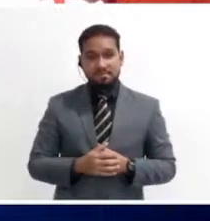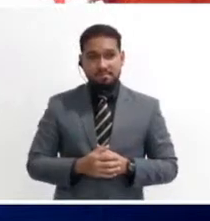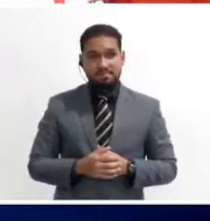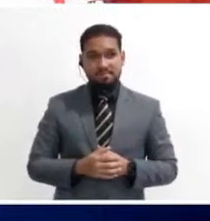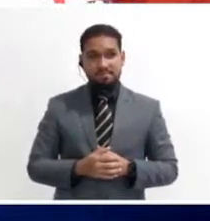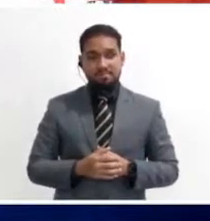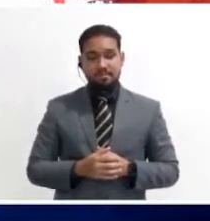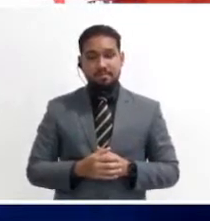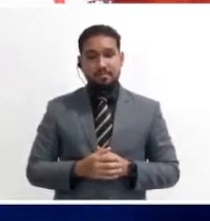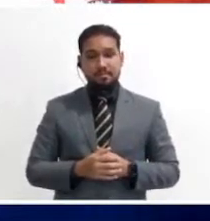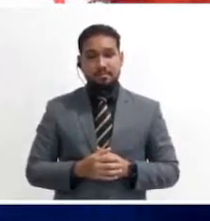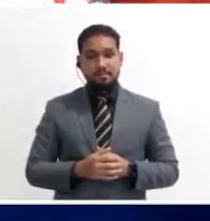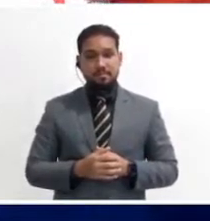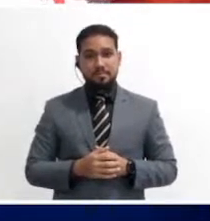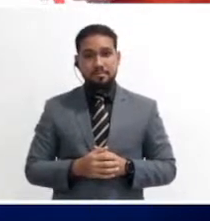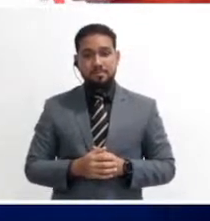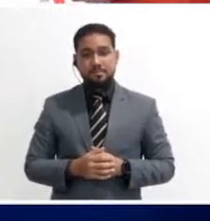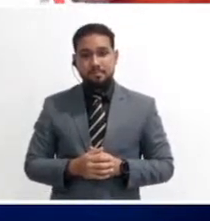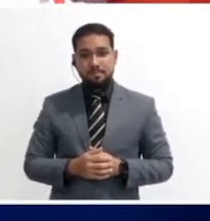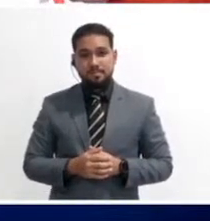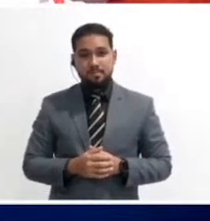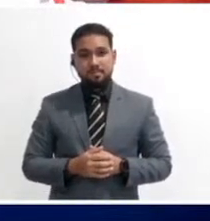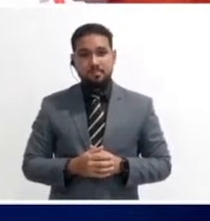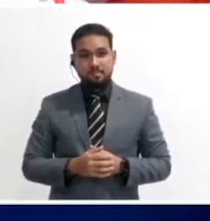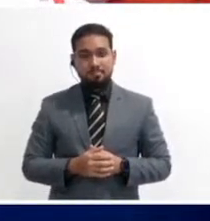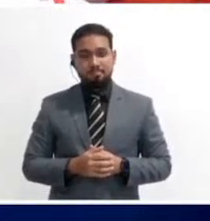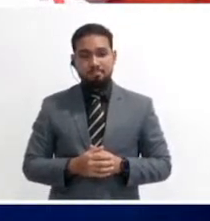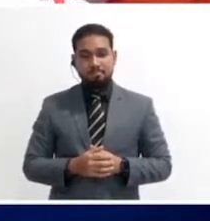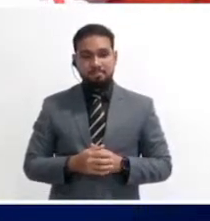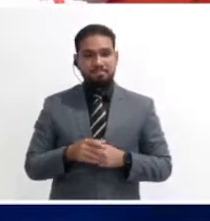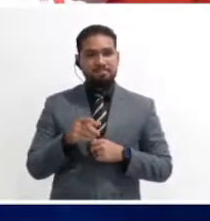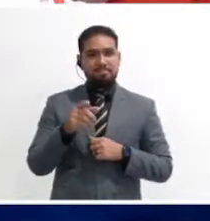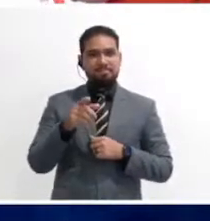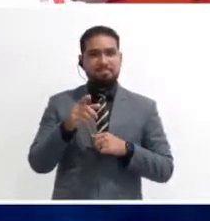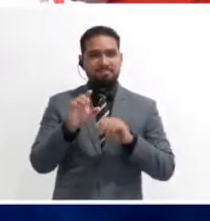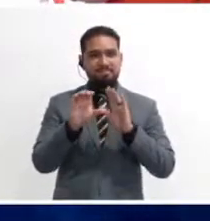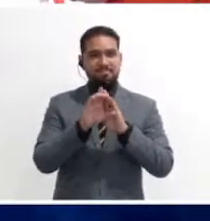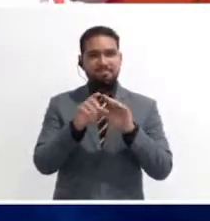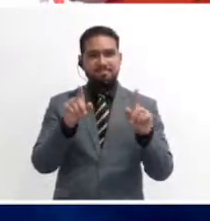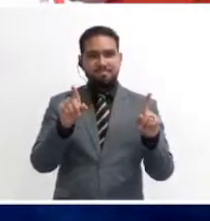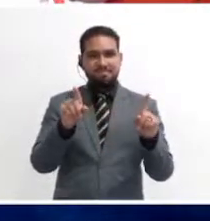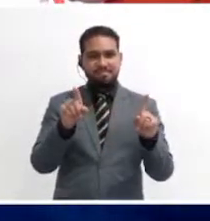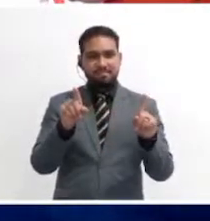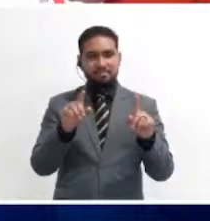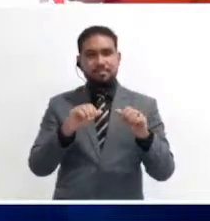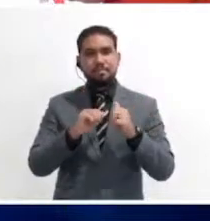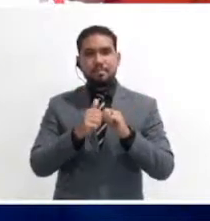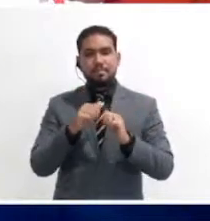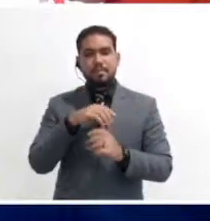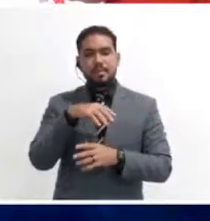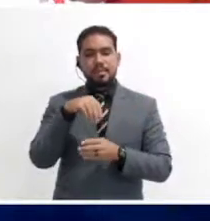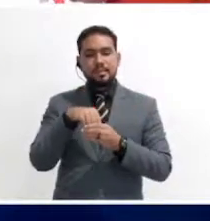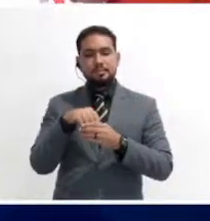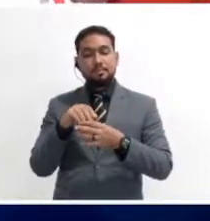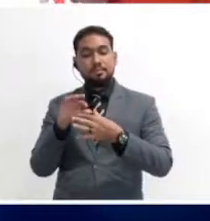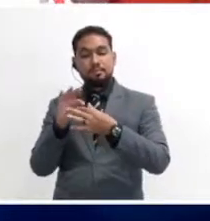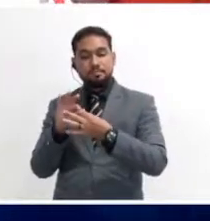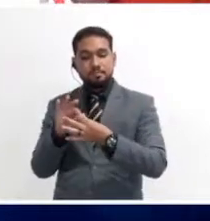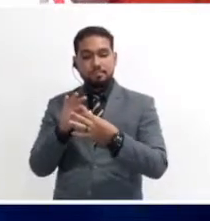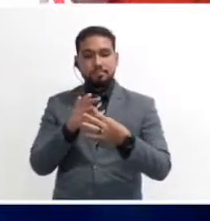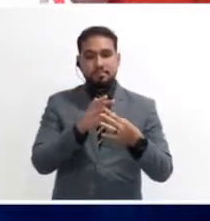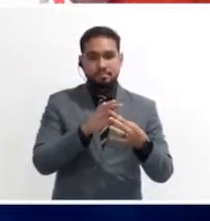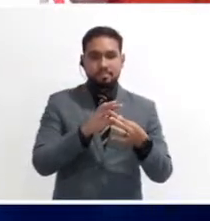And we talked about this a little bit in terms of the interconnect, but these are varieties of flip chip packages shown here. So